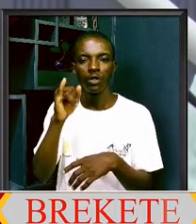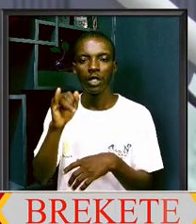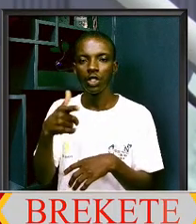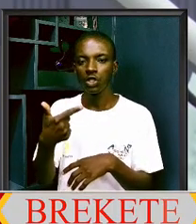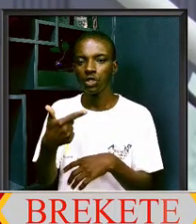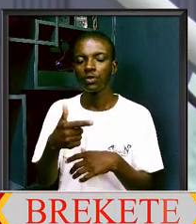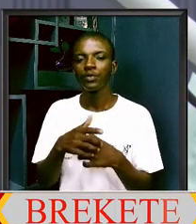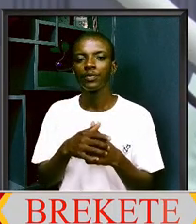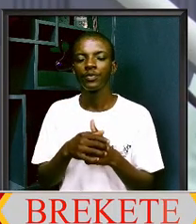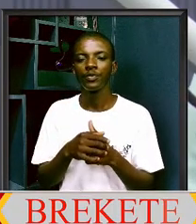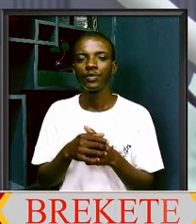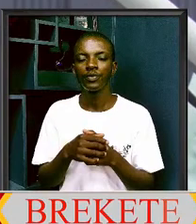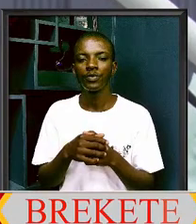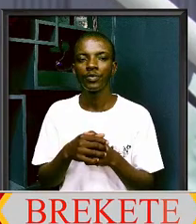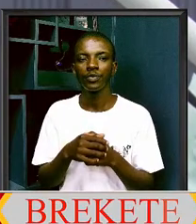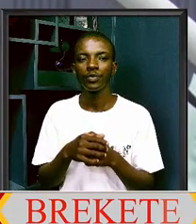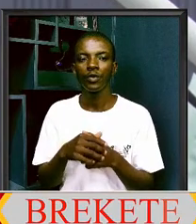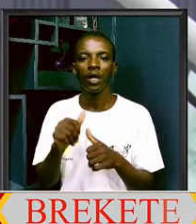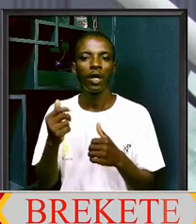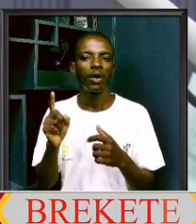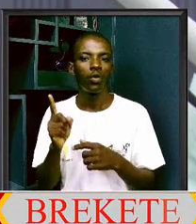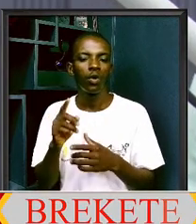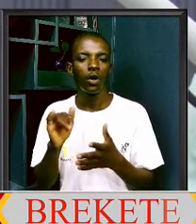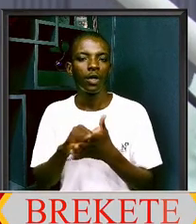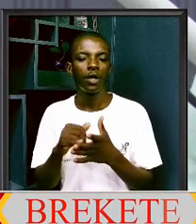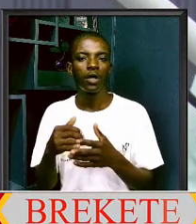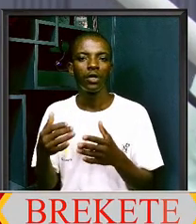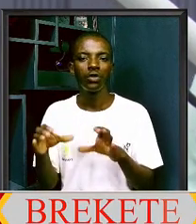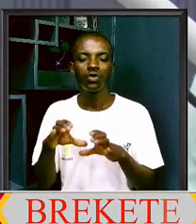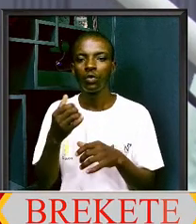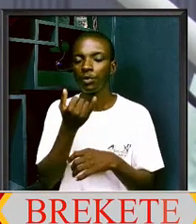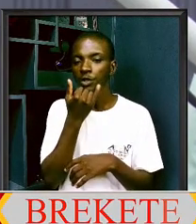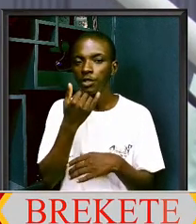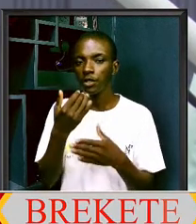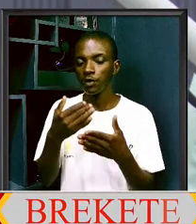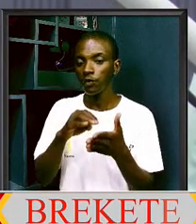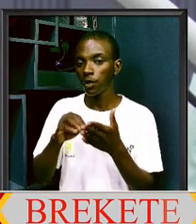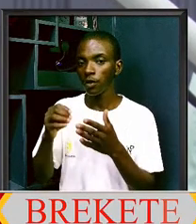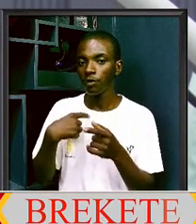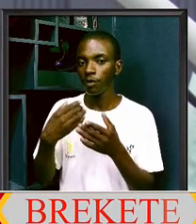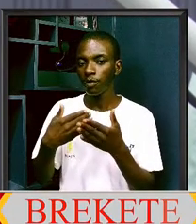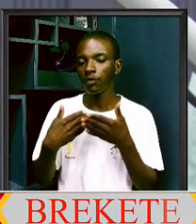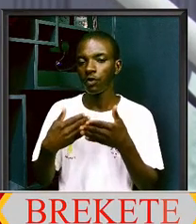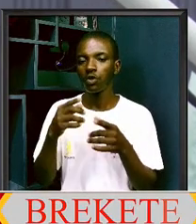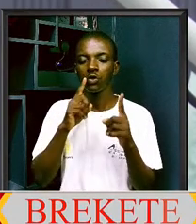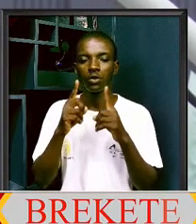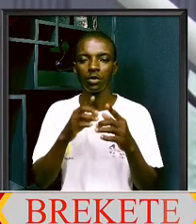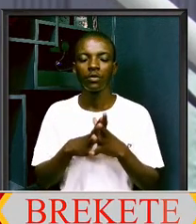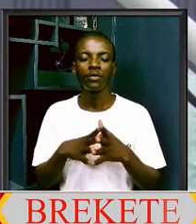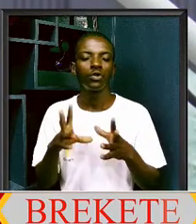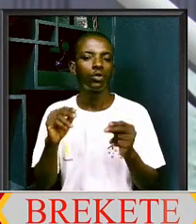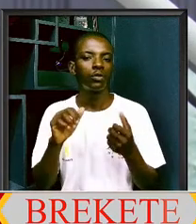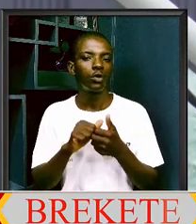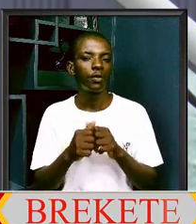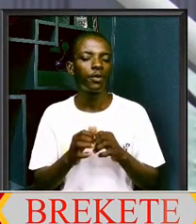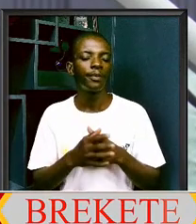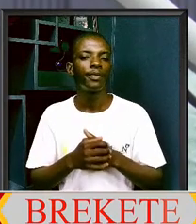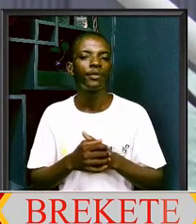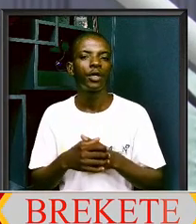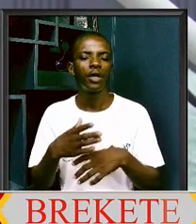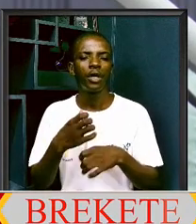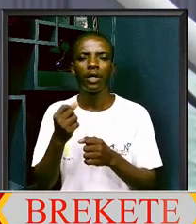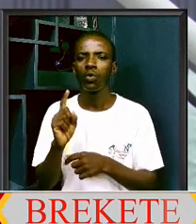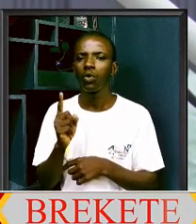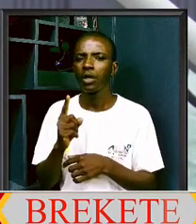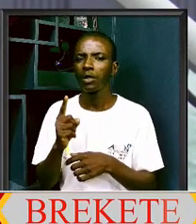have Poli okay I beg anywhere where I do mistake forgive me before you talk sir please no problem yes sir